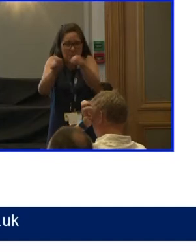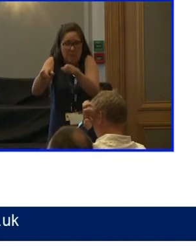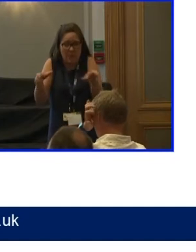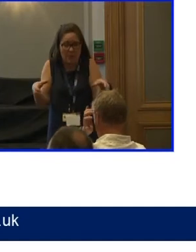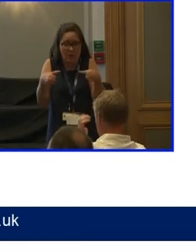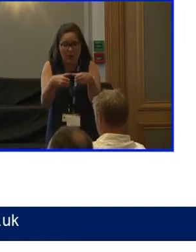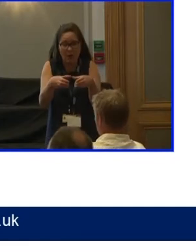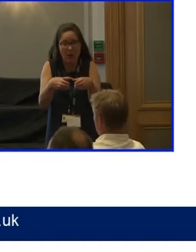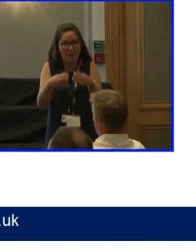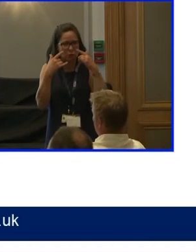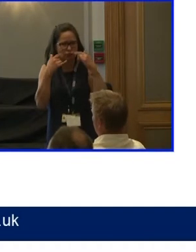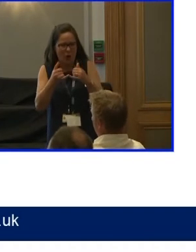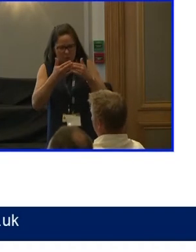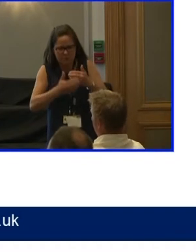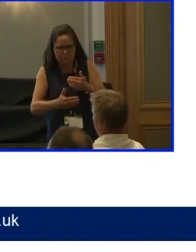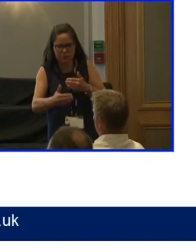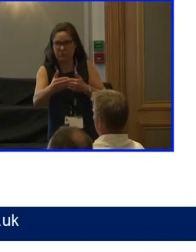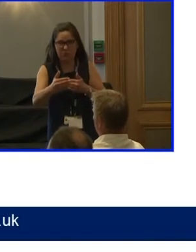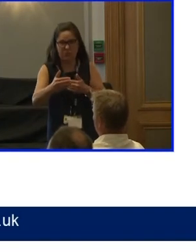up to several years.